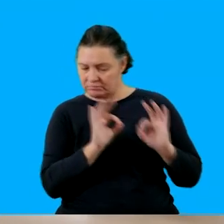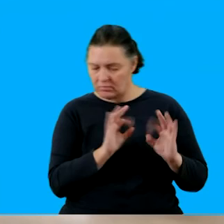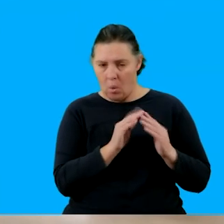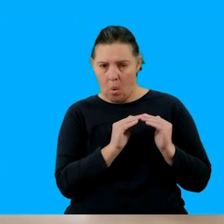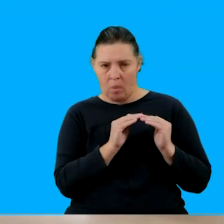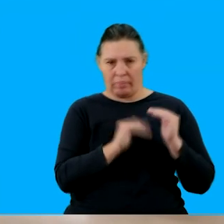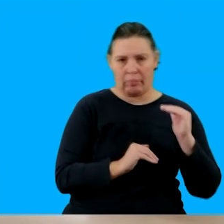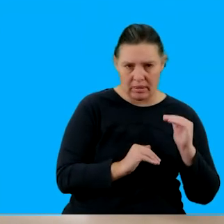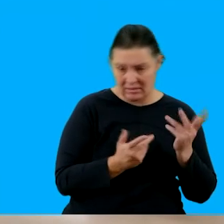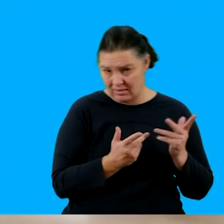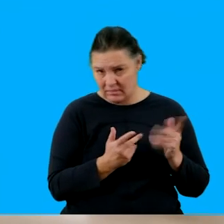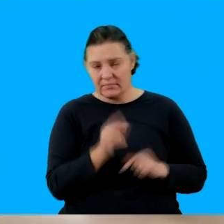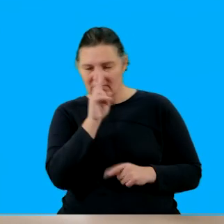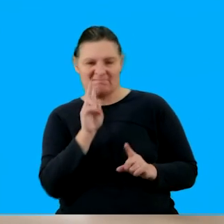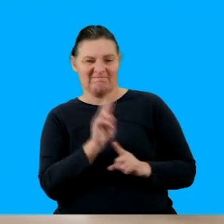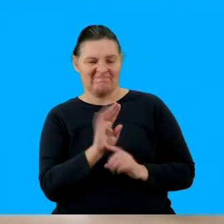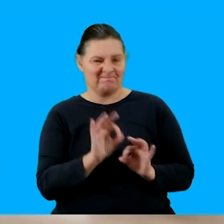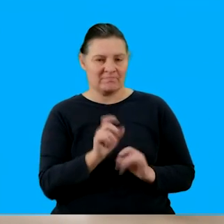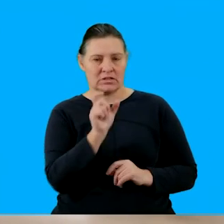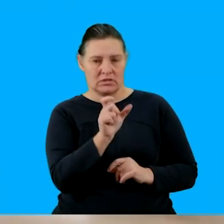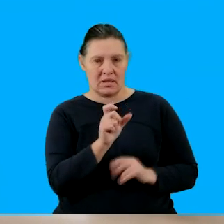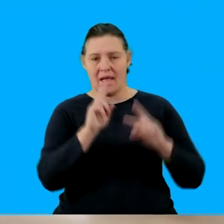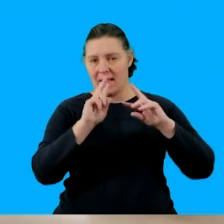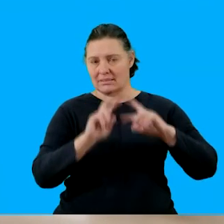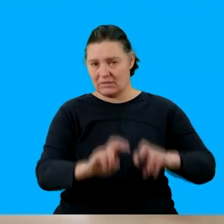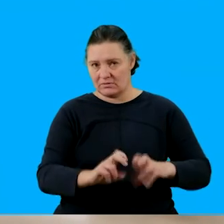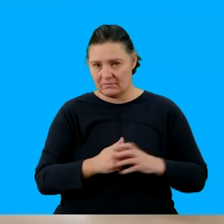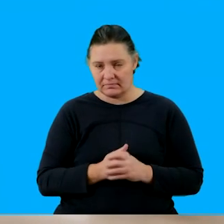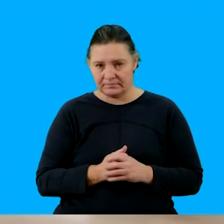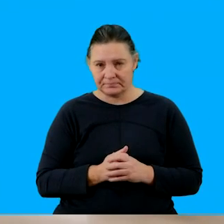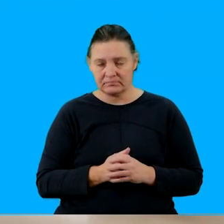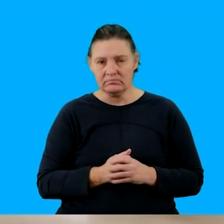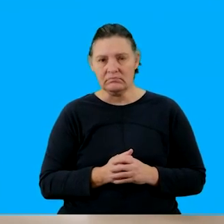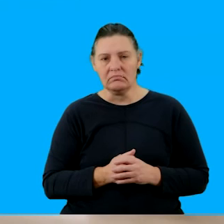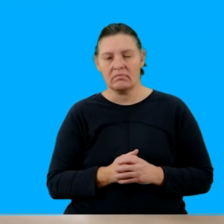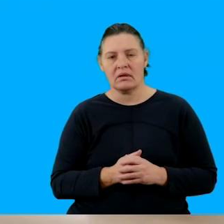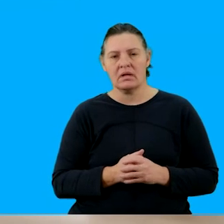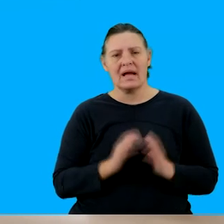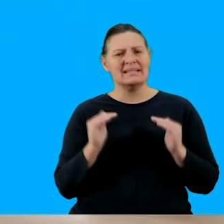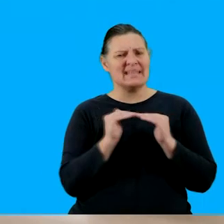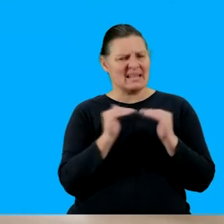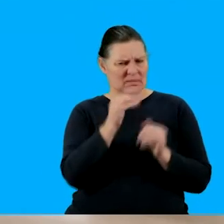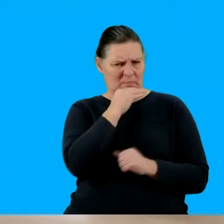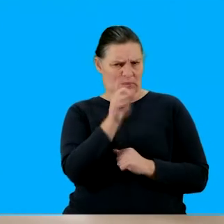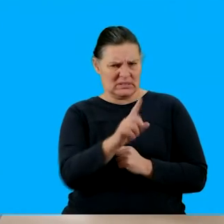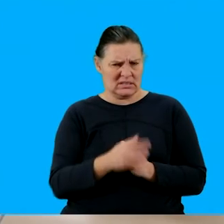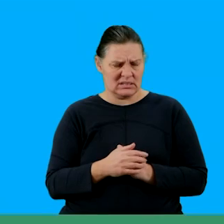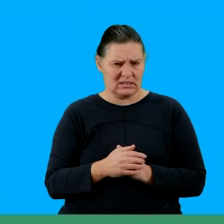been met. So that's what we mean by the term inspection. Then standards, what do we mean by